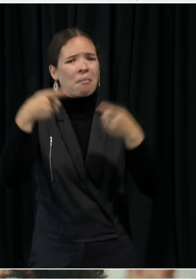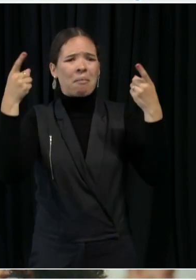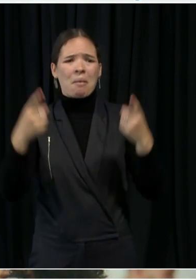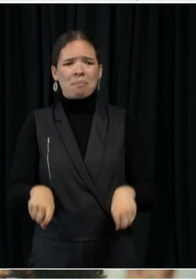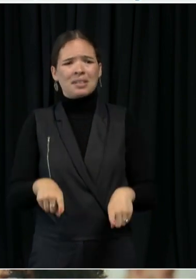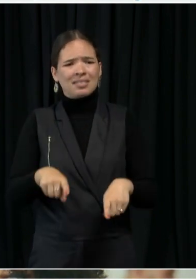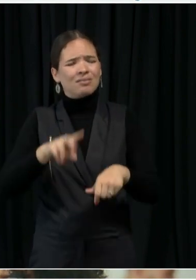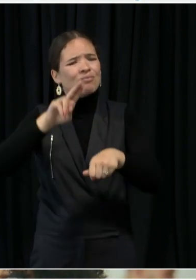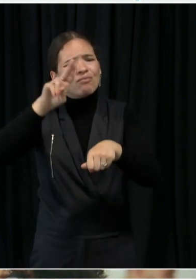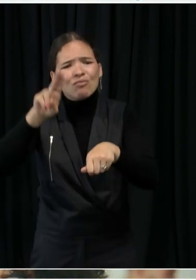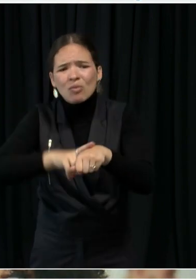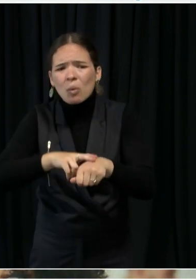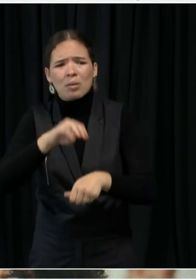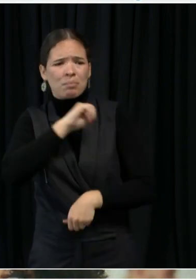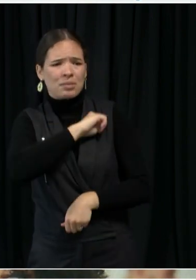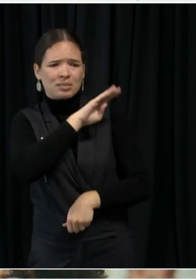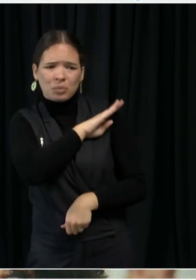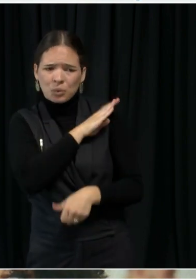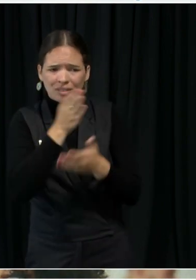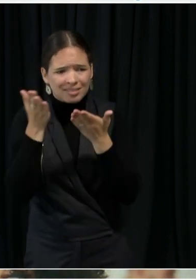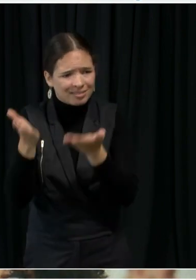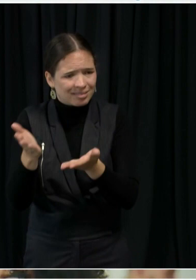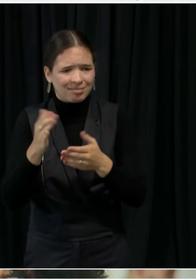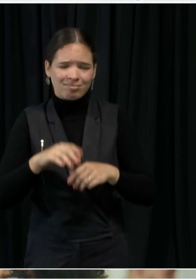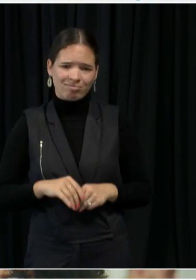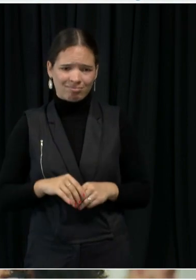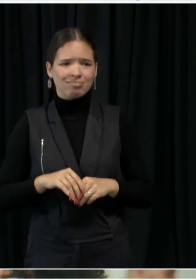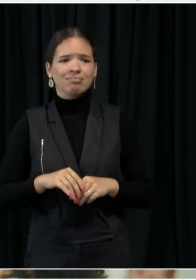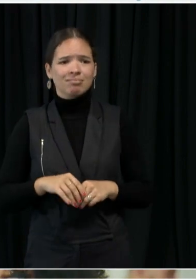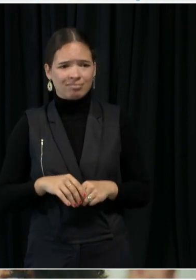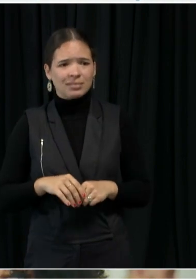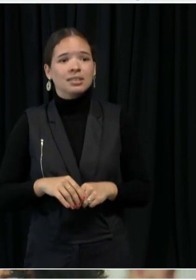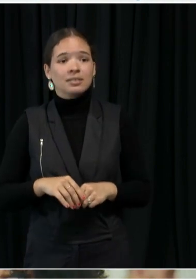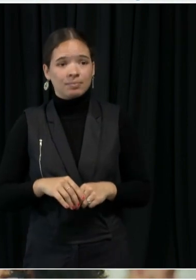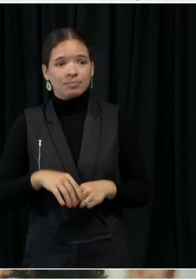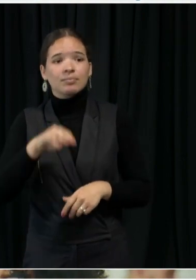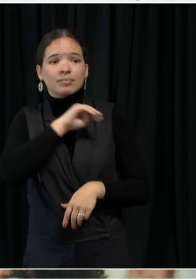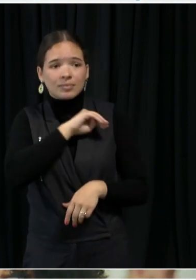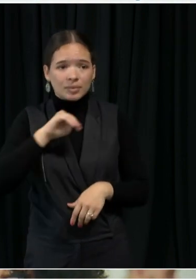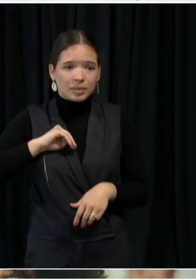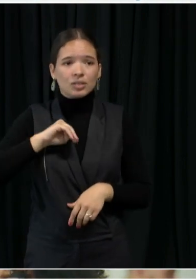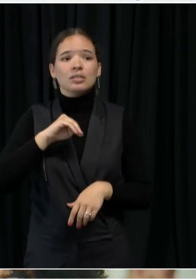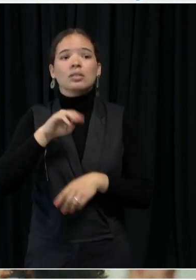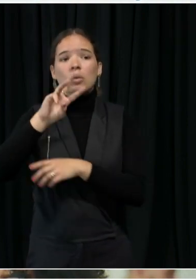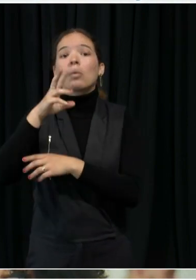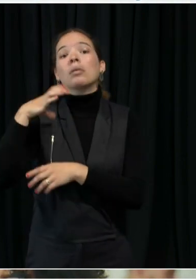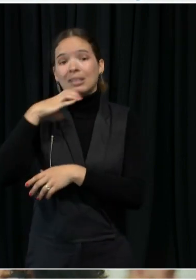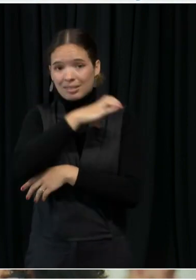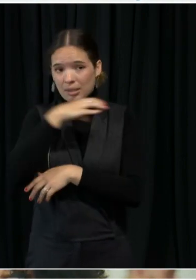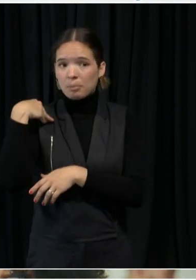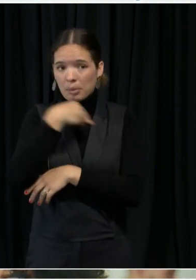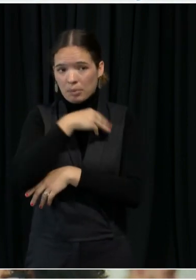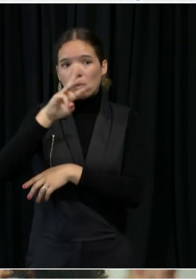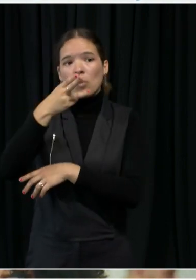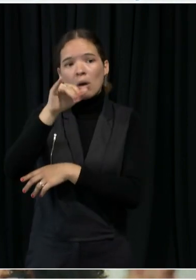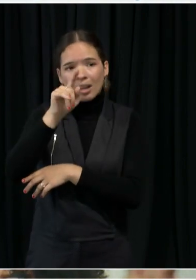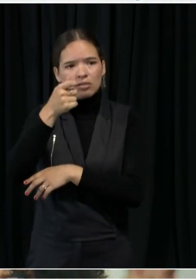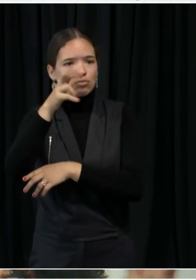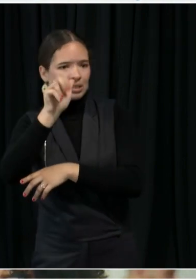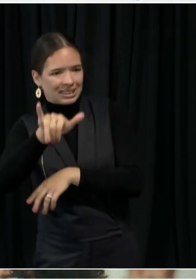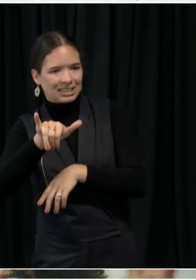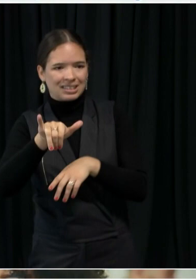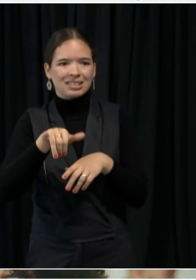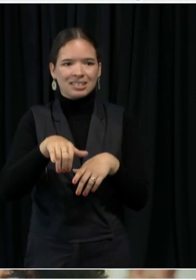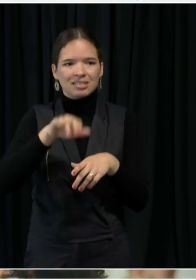Ward Councilor 8-member Representative Trayon White, who also is at GW, and of course GW alumnus Vince